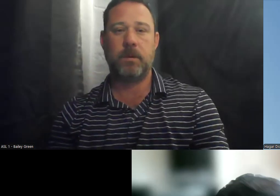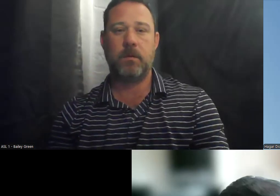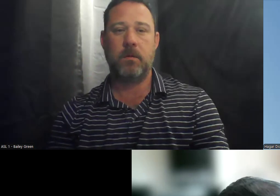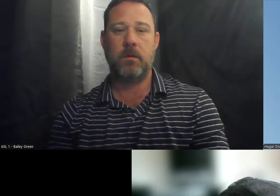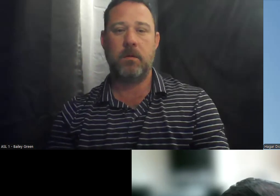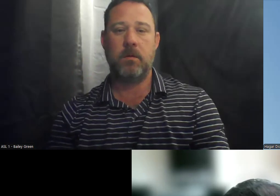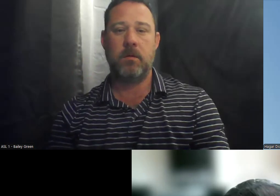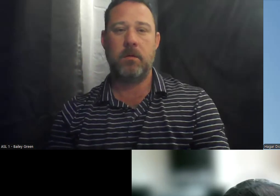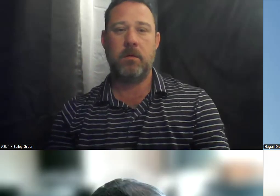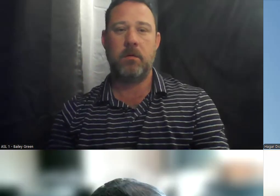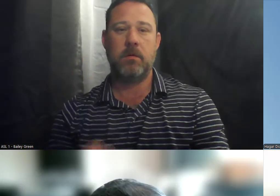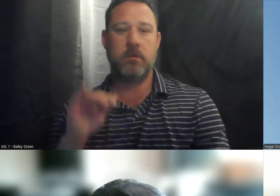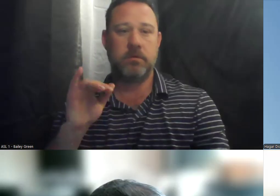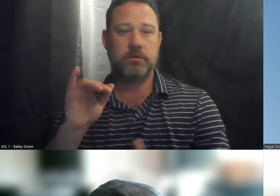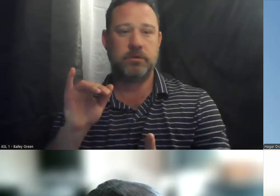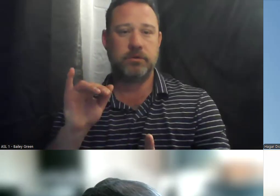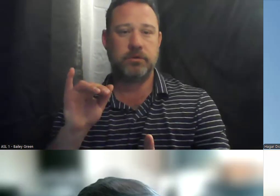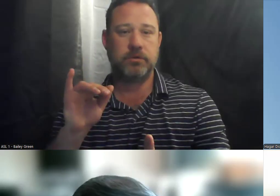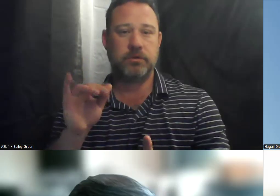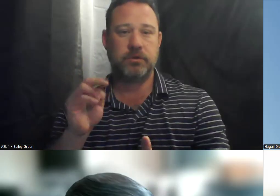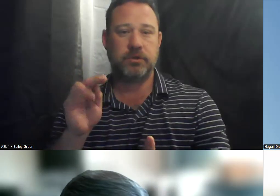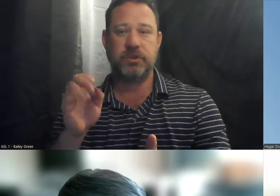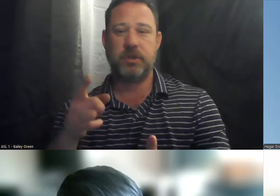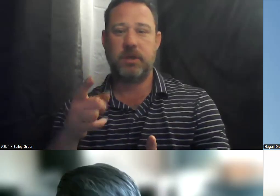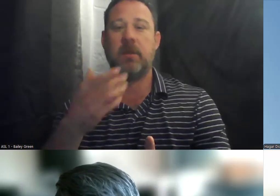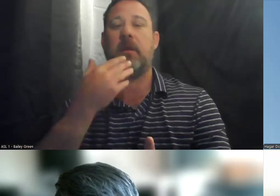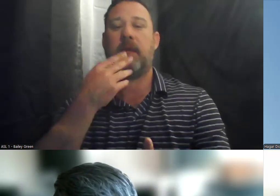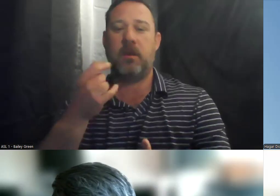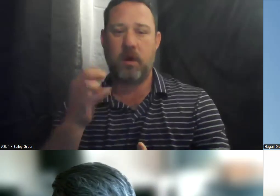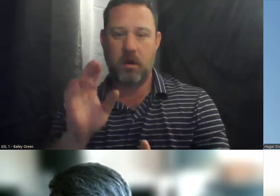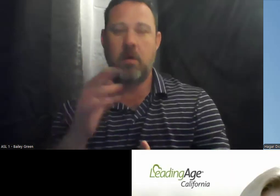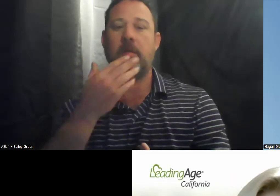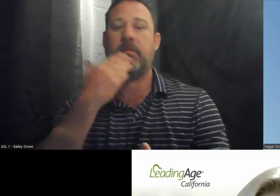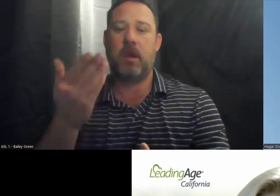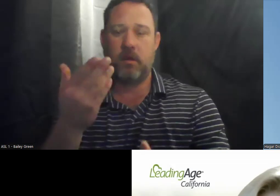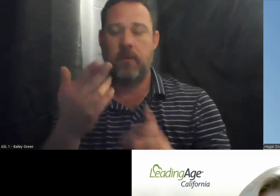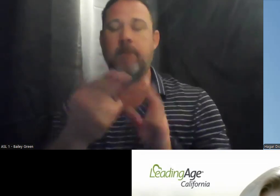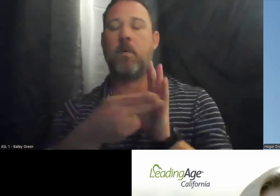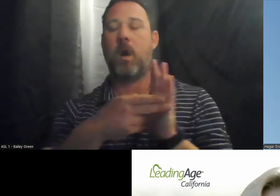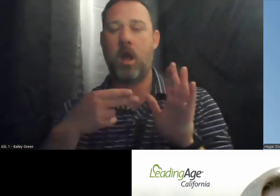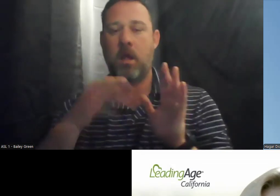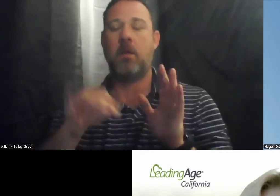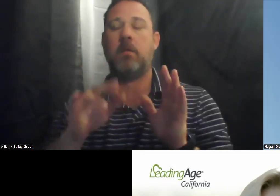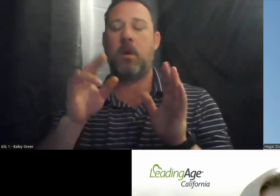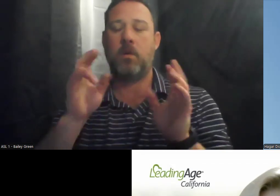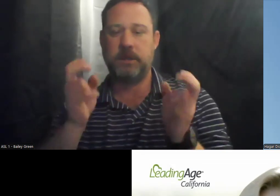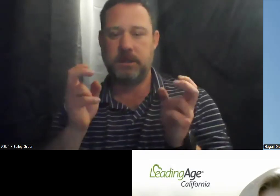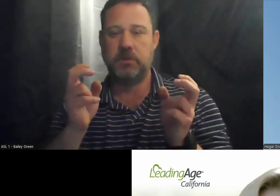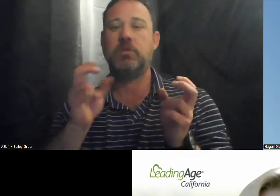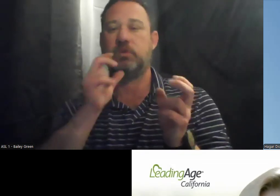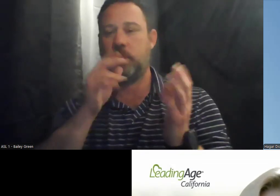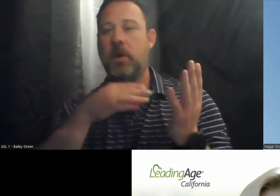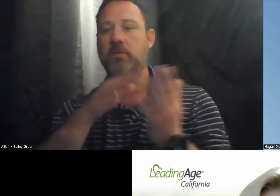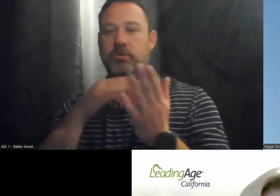Thank you, Marty. Jeannie, do you want to go next? Yeah, thank you, Hagar, and thanks for highlighting the issues that we're all